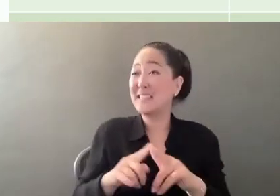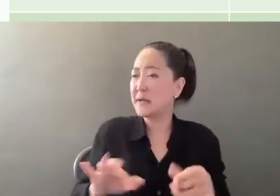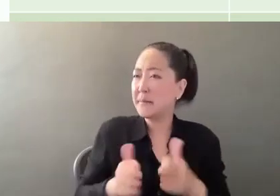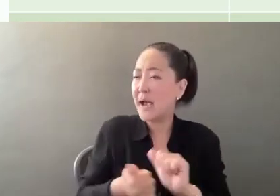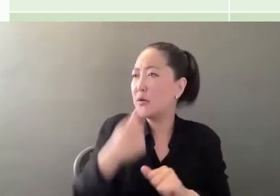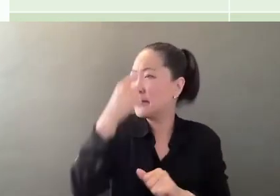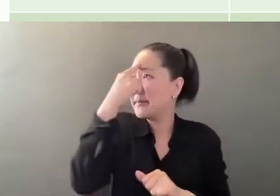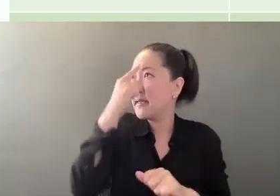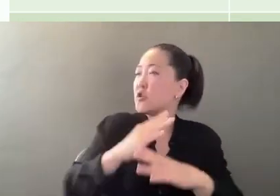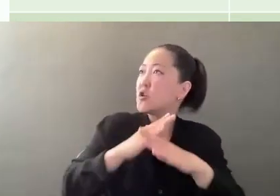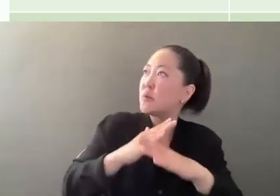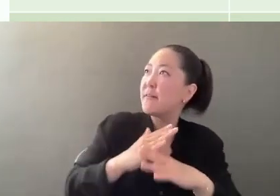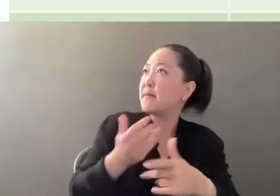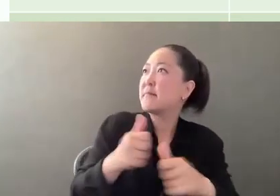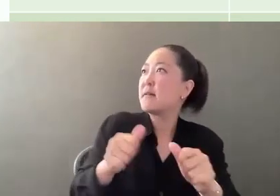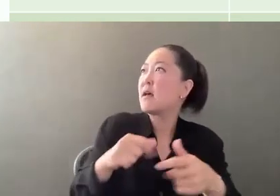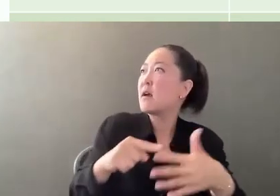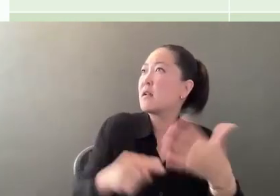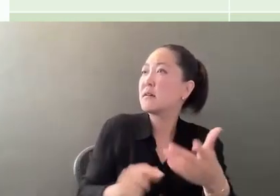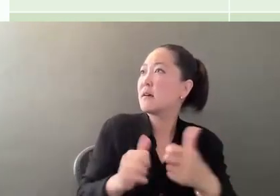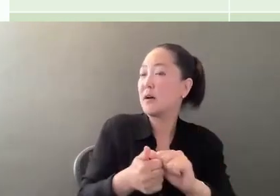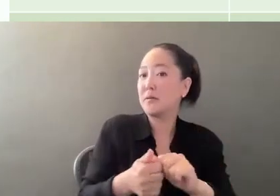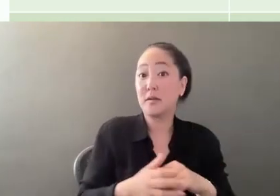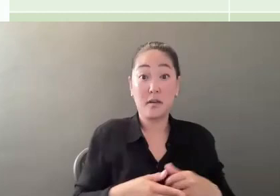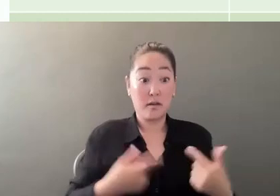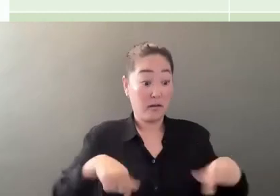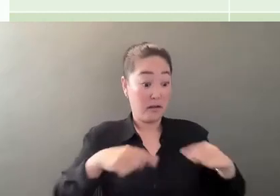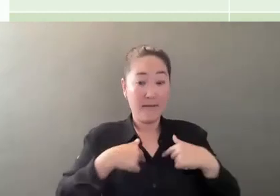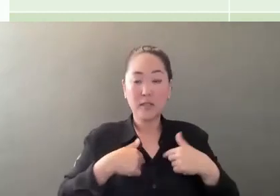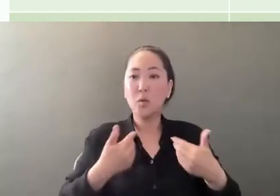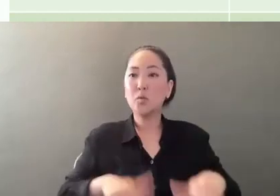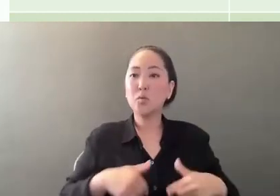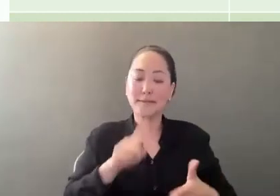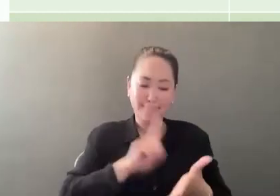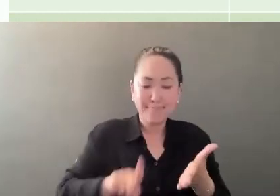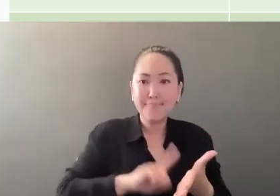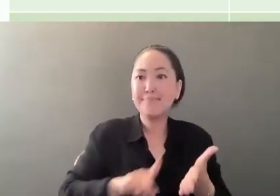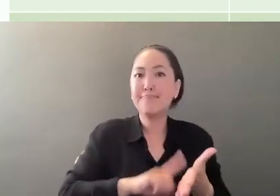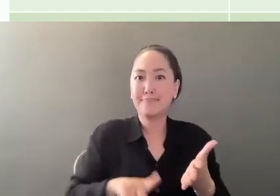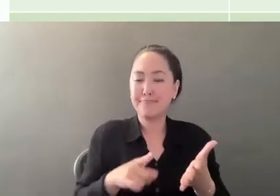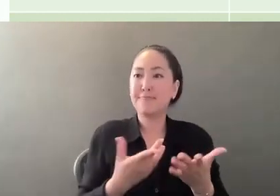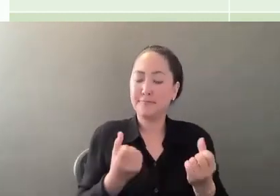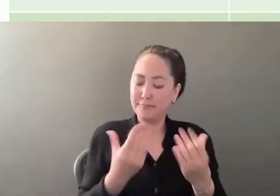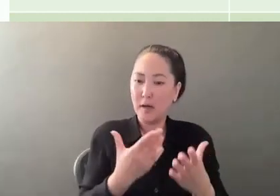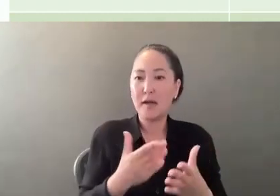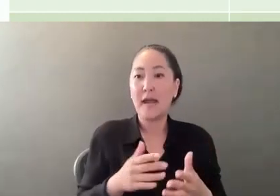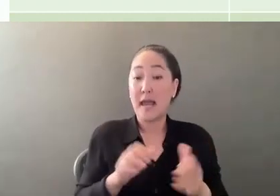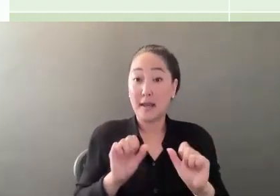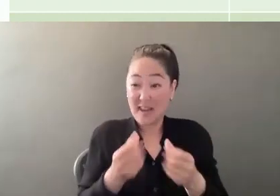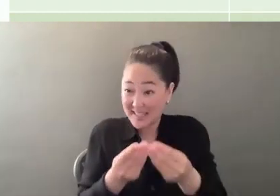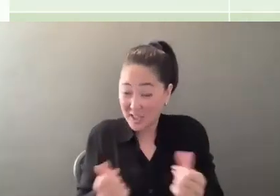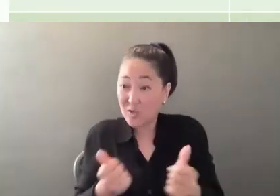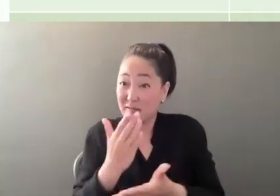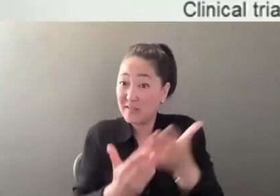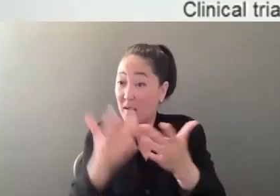them. And for us, we have made huge inroads in liver disease, in other liver diseases, where we've cured them or we've controlled them. And we believe